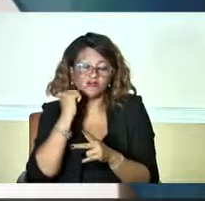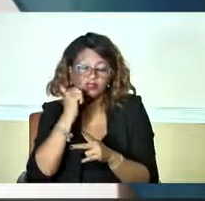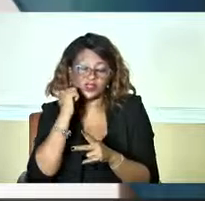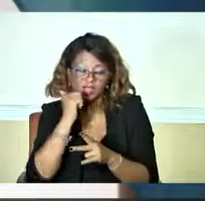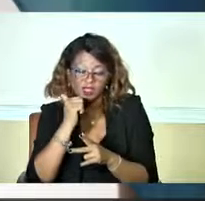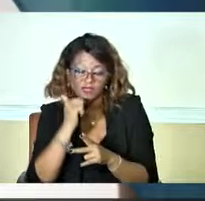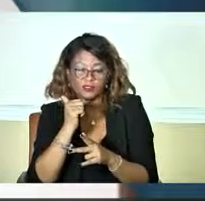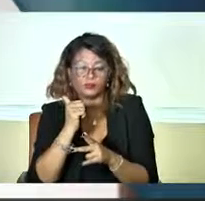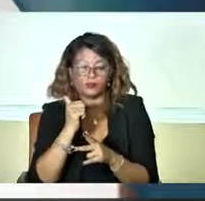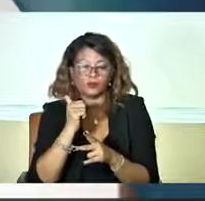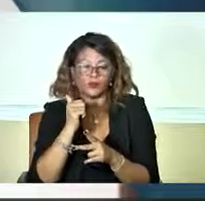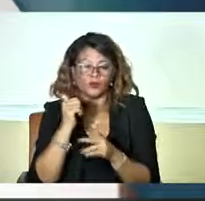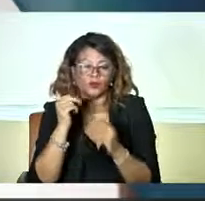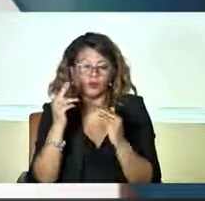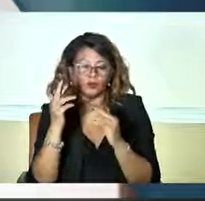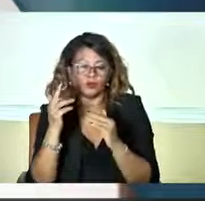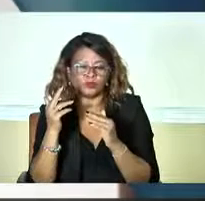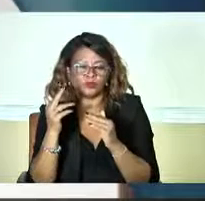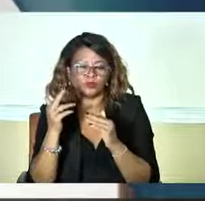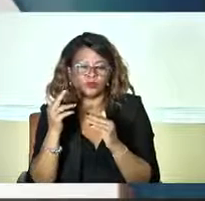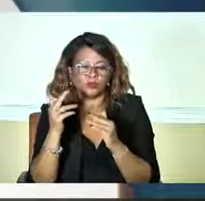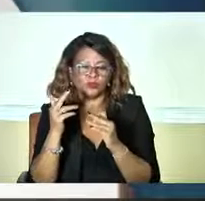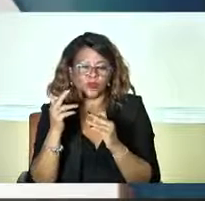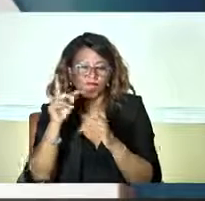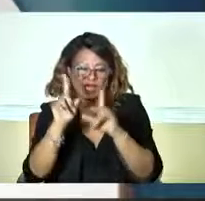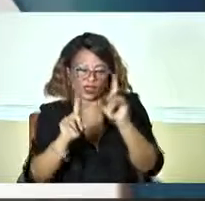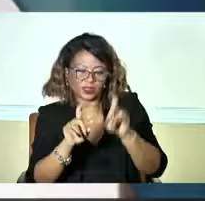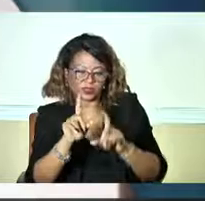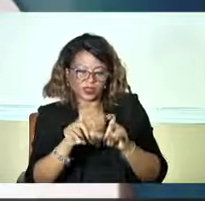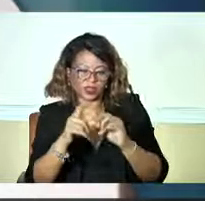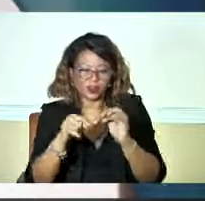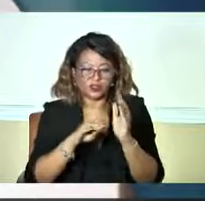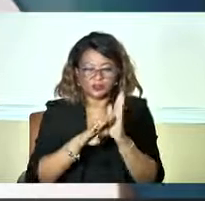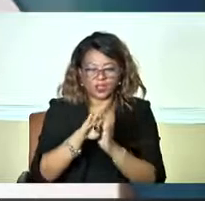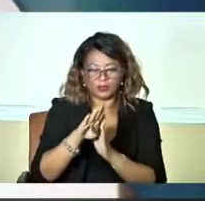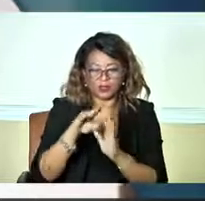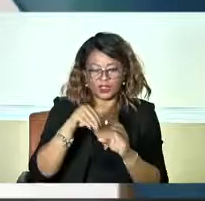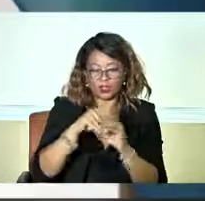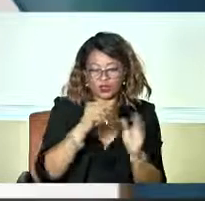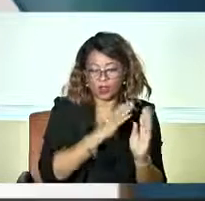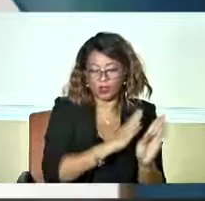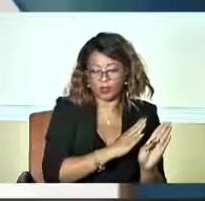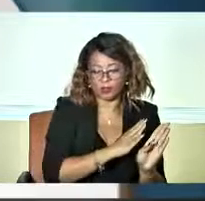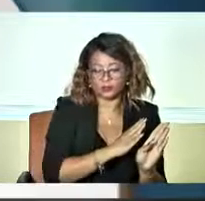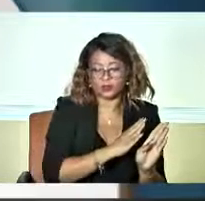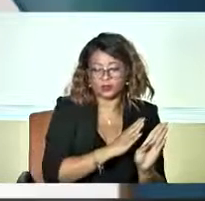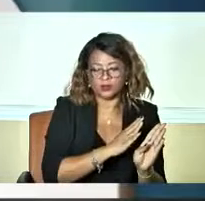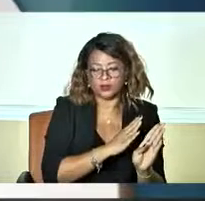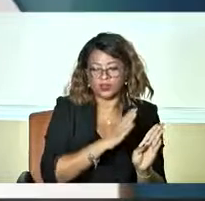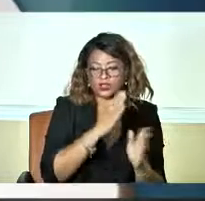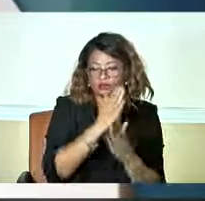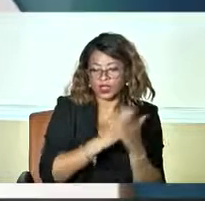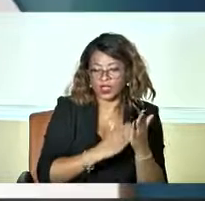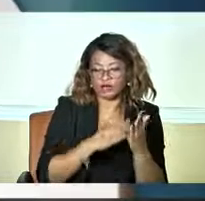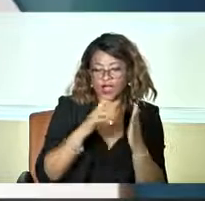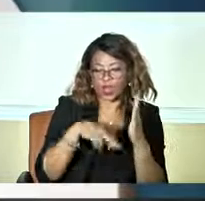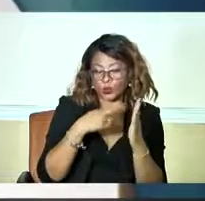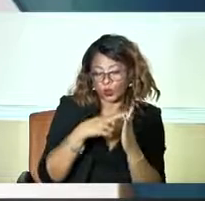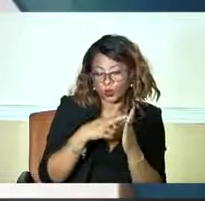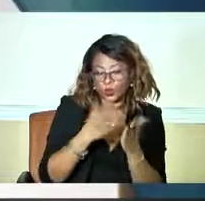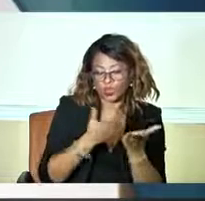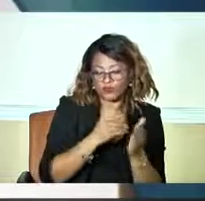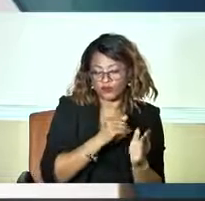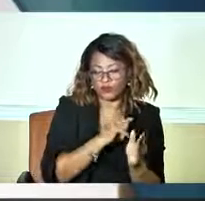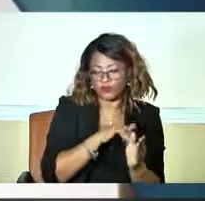day with respect to inquiries for developments in Grand Bahama. And so that's part of our role here